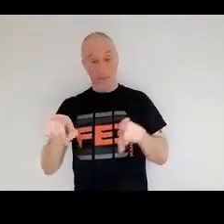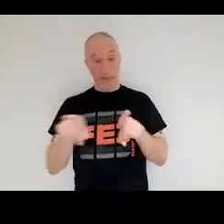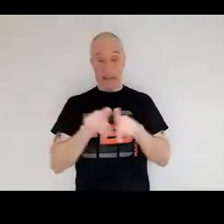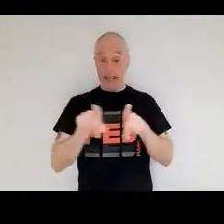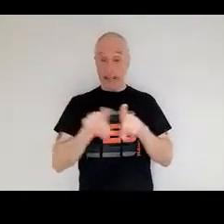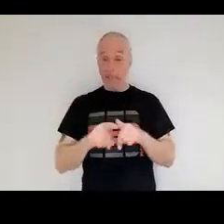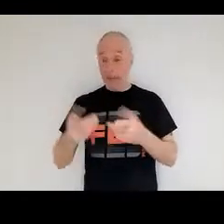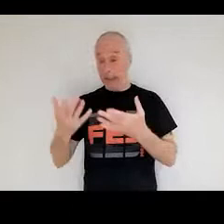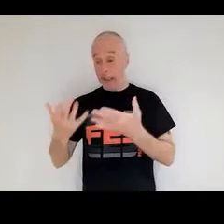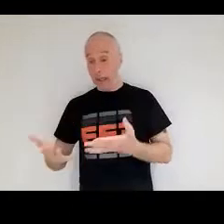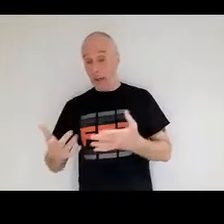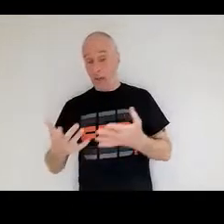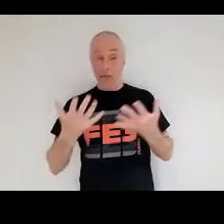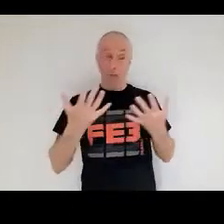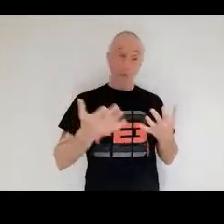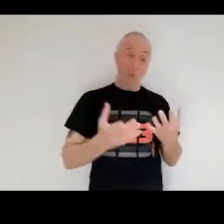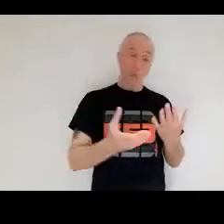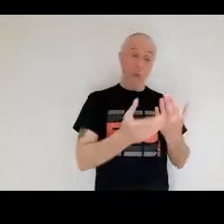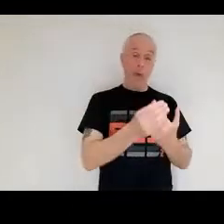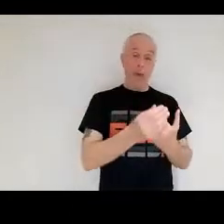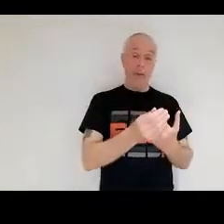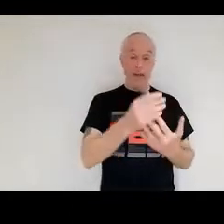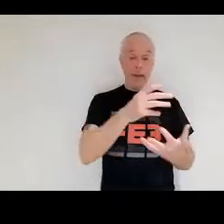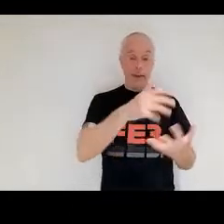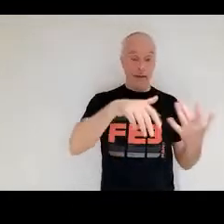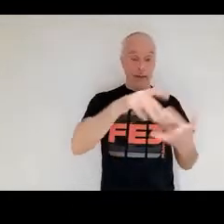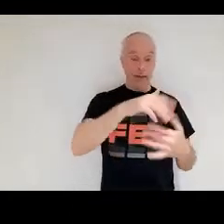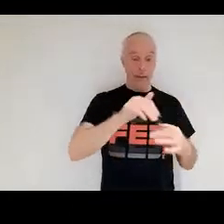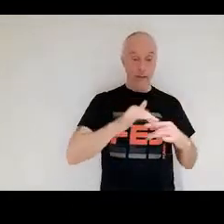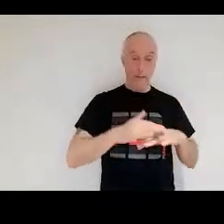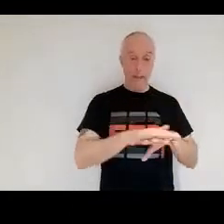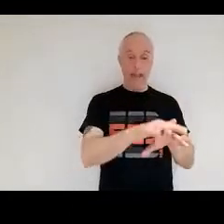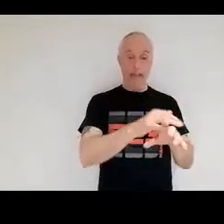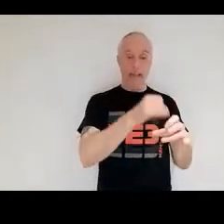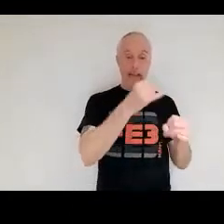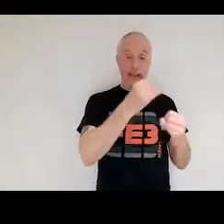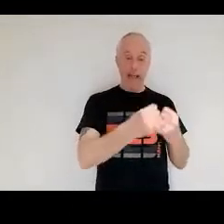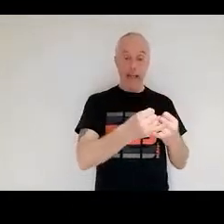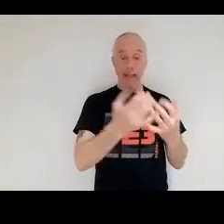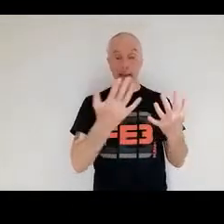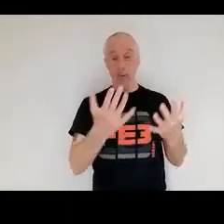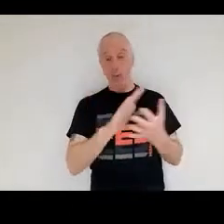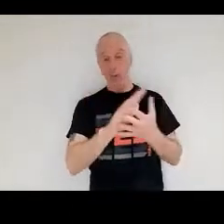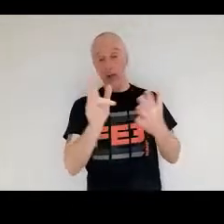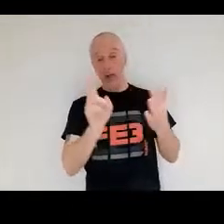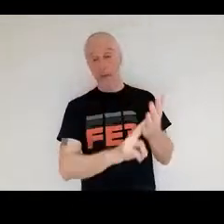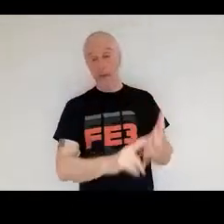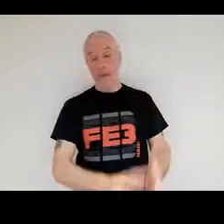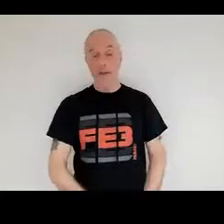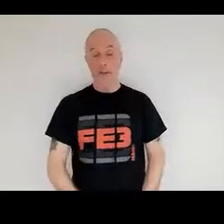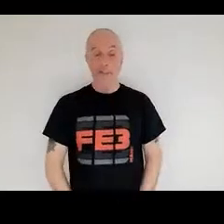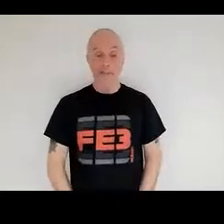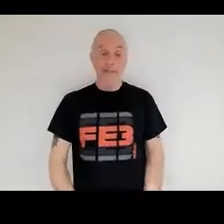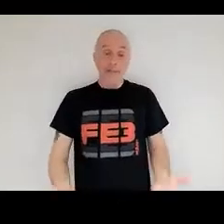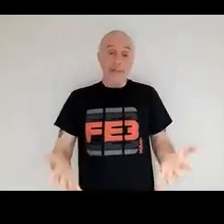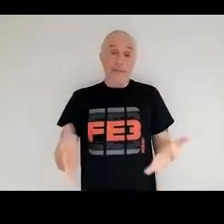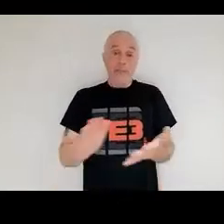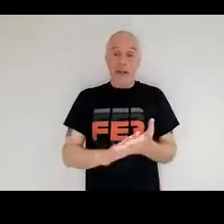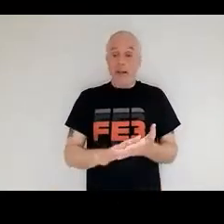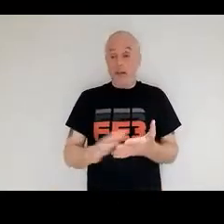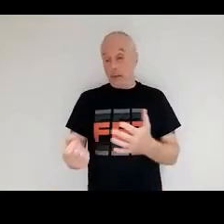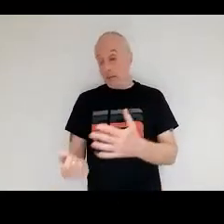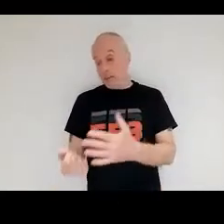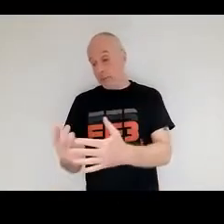risk assessment or your comparative risk assessment boils down to the consequences as opposed to the frequency of the event.